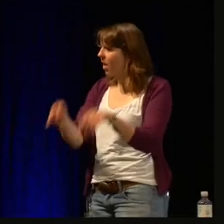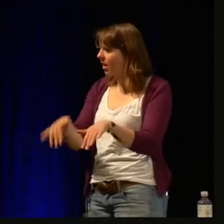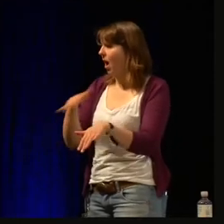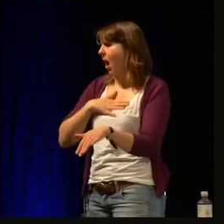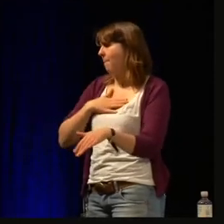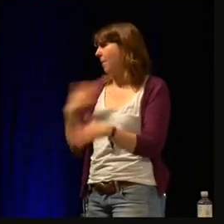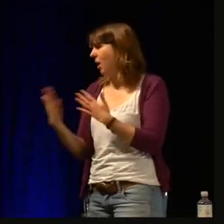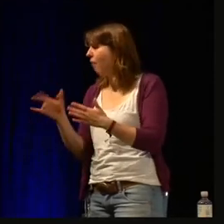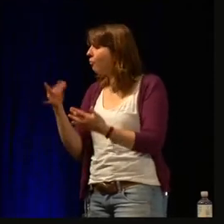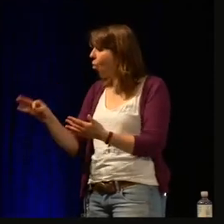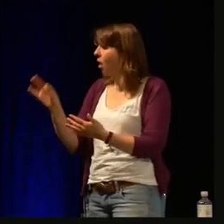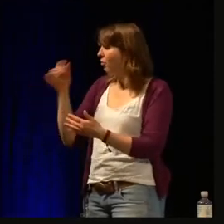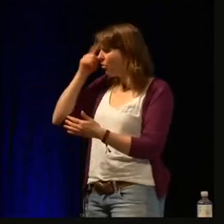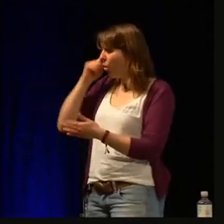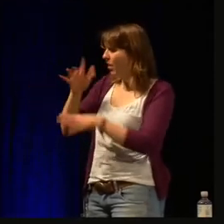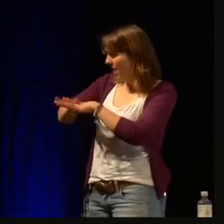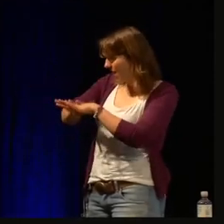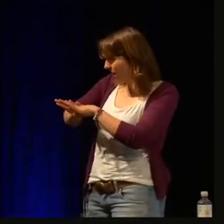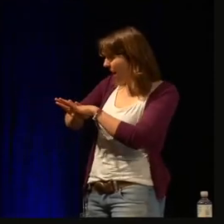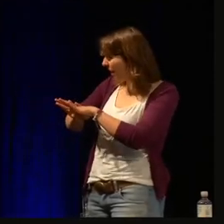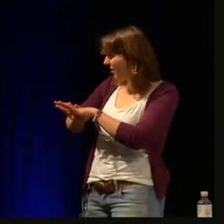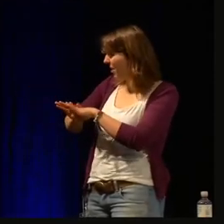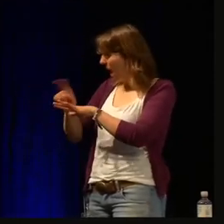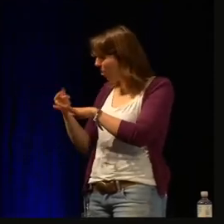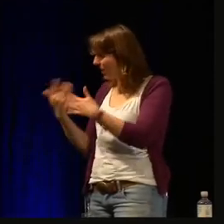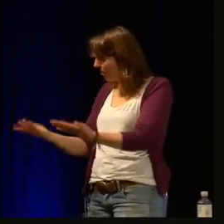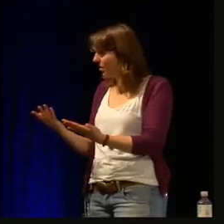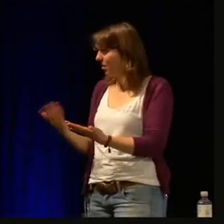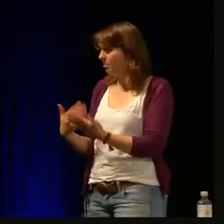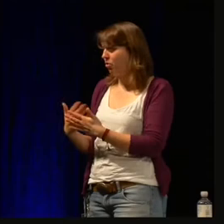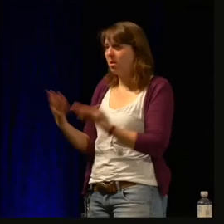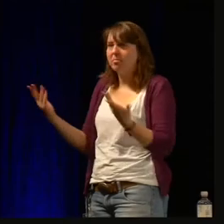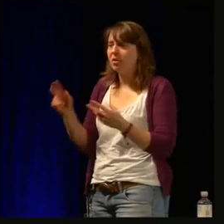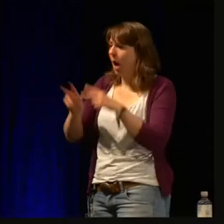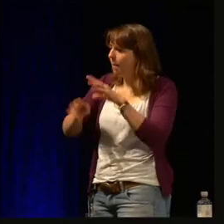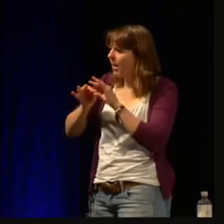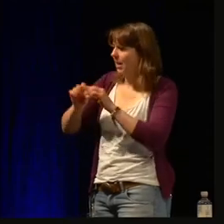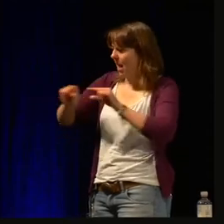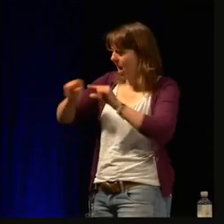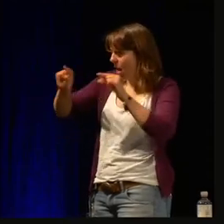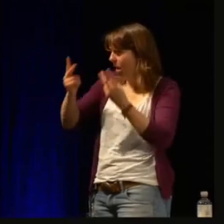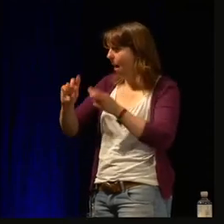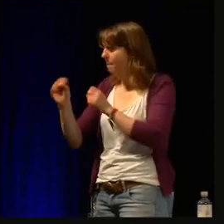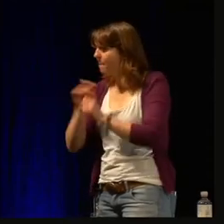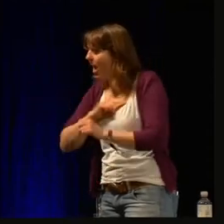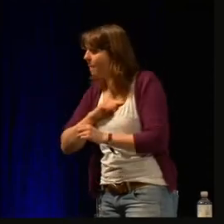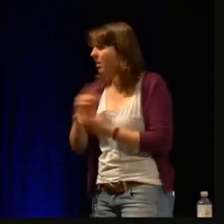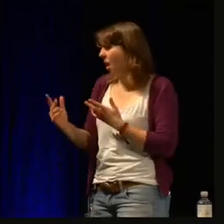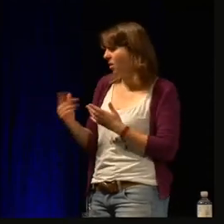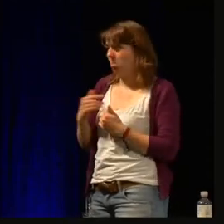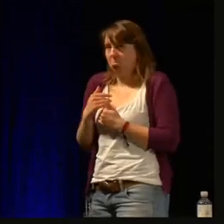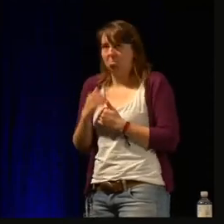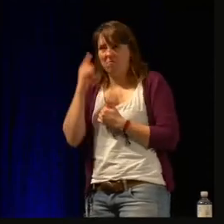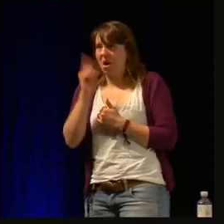or something? Are there any values you can rely on with regard to layers or